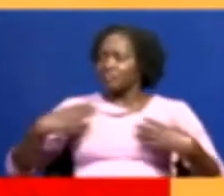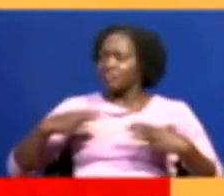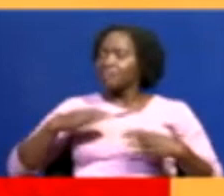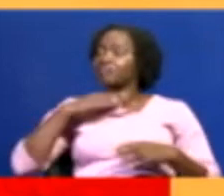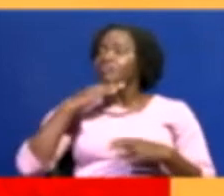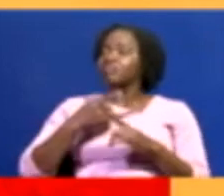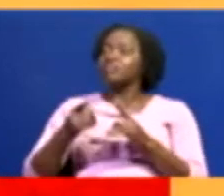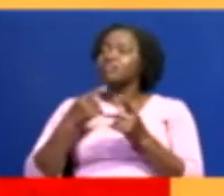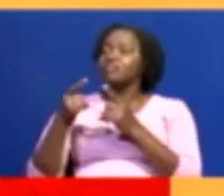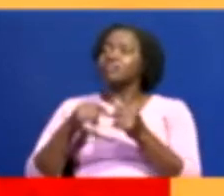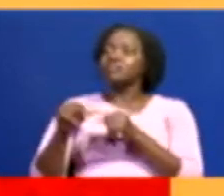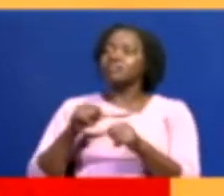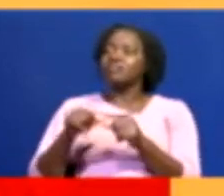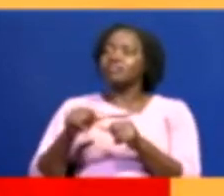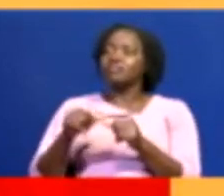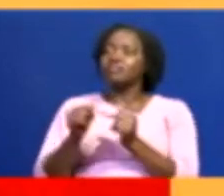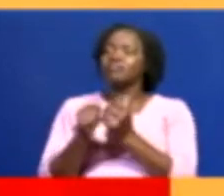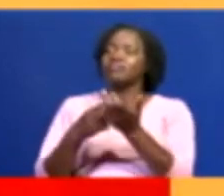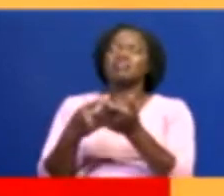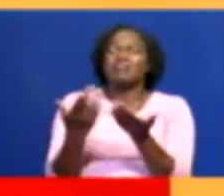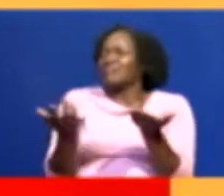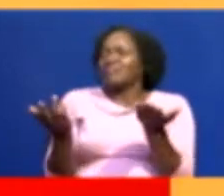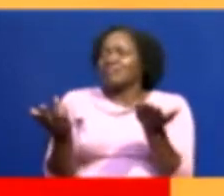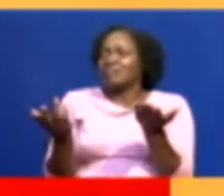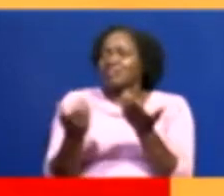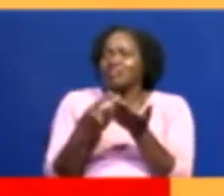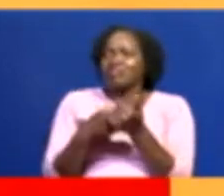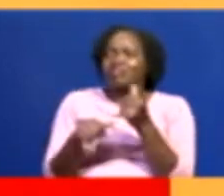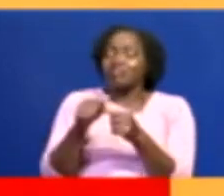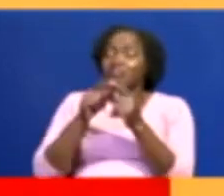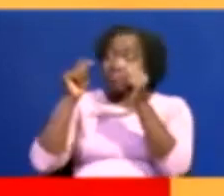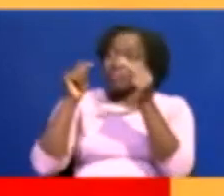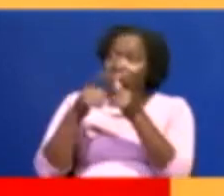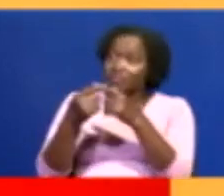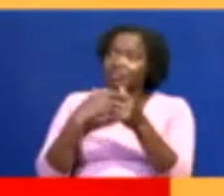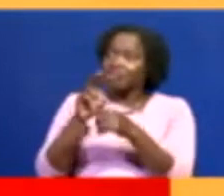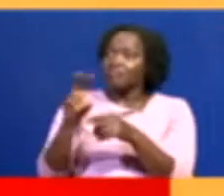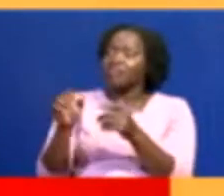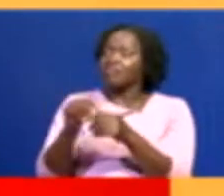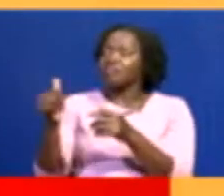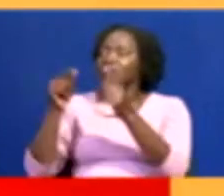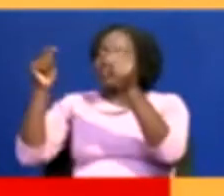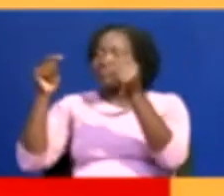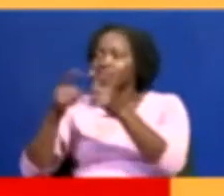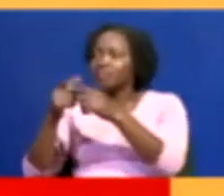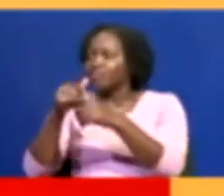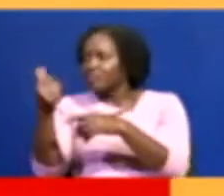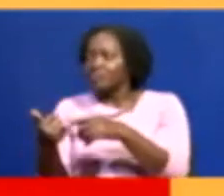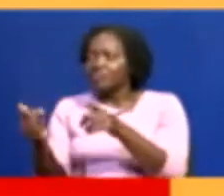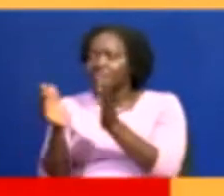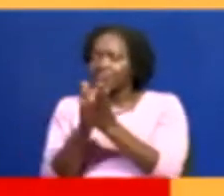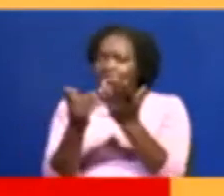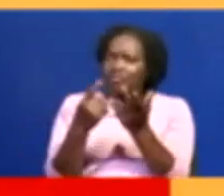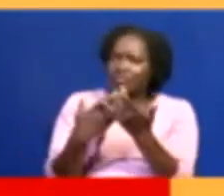dead, but we just talk about them as statistics and numbers about demonstrations, and then we want to look at another demonstration and then look at others as